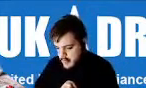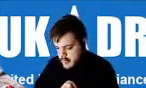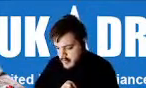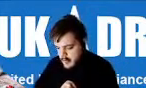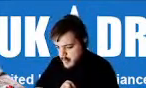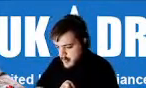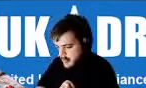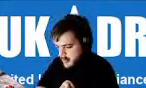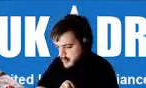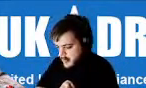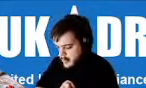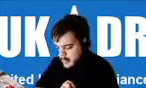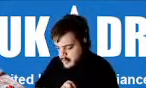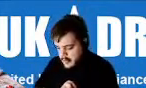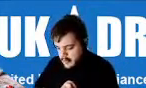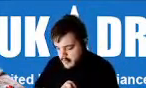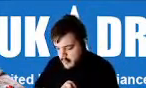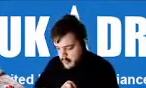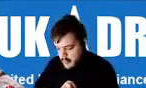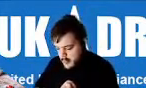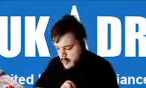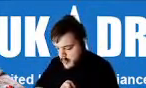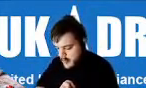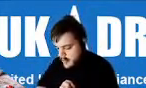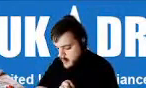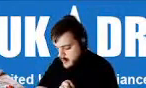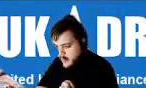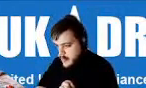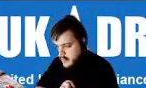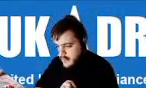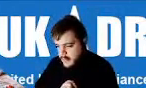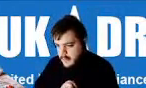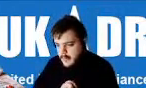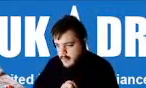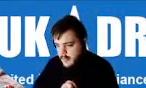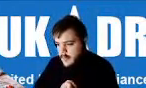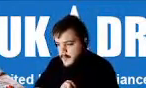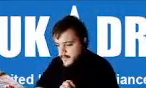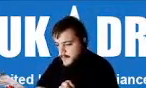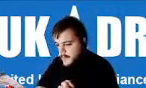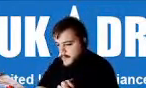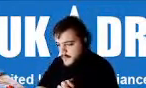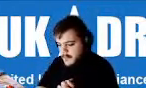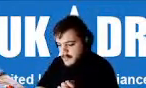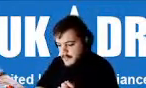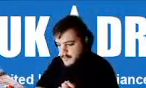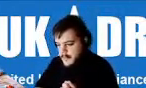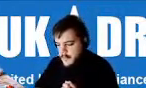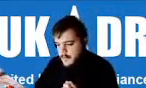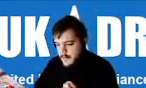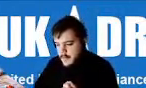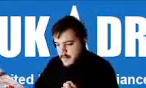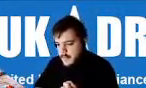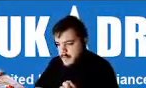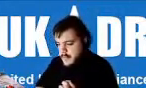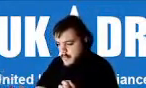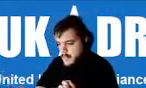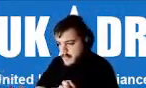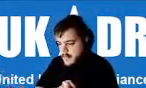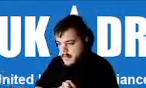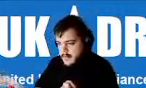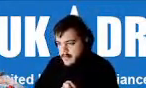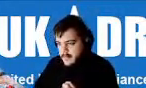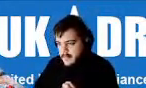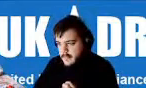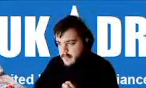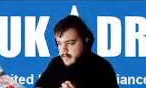but also initiatives like GADRI, so that's the Global Alliance for Disaster Research Initiatives. I think this really speaks